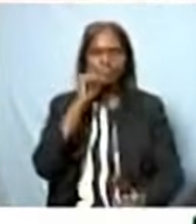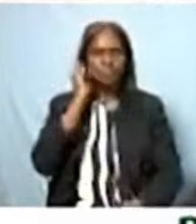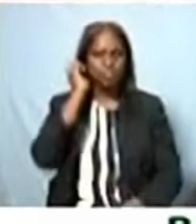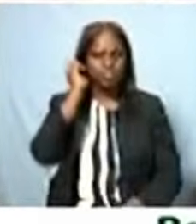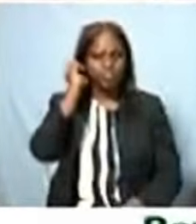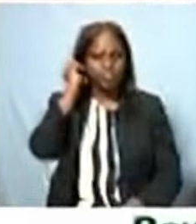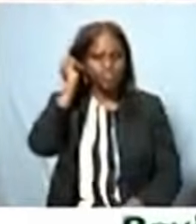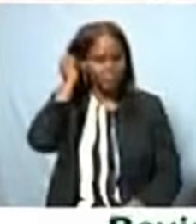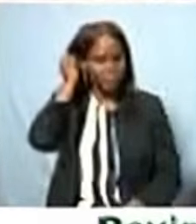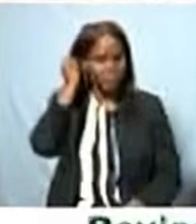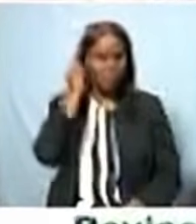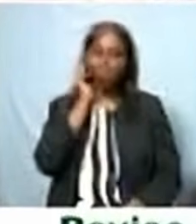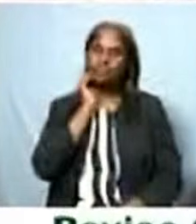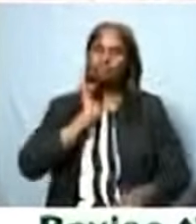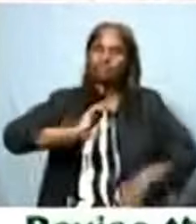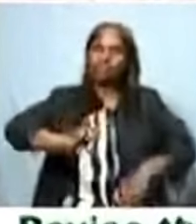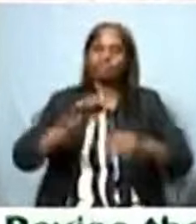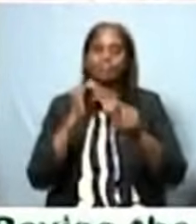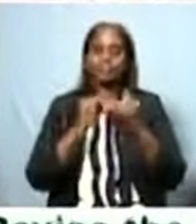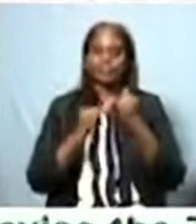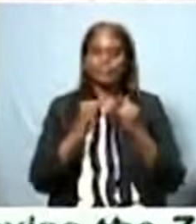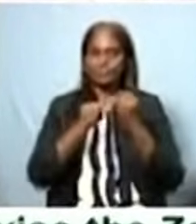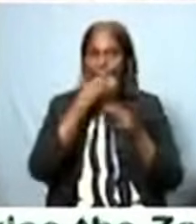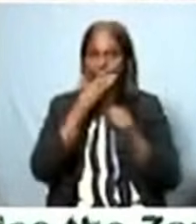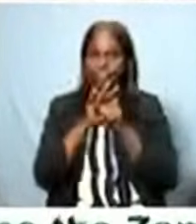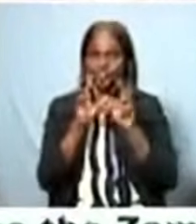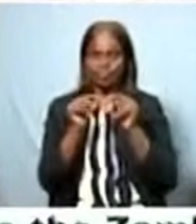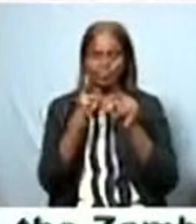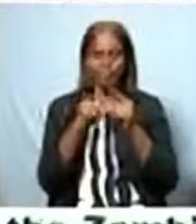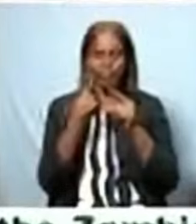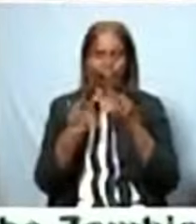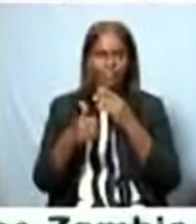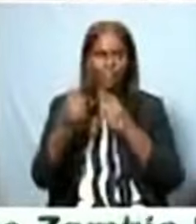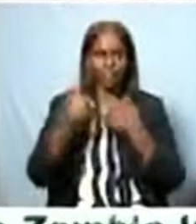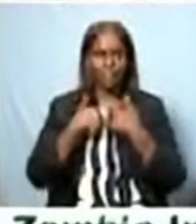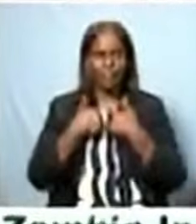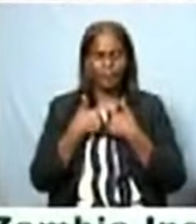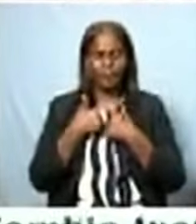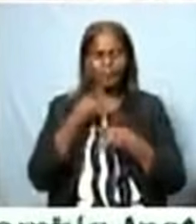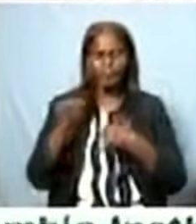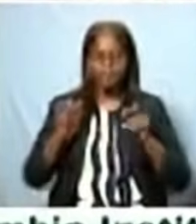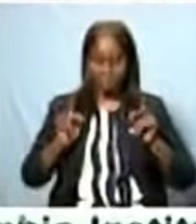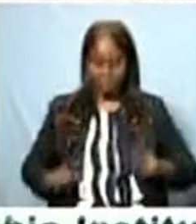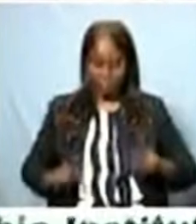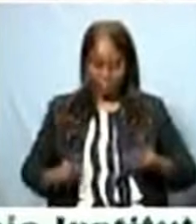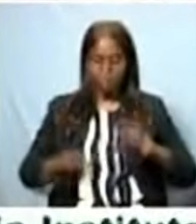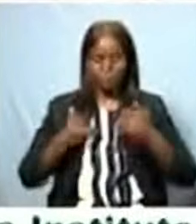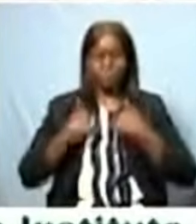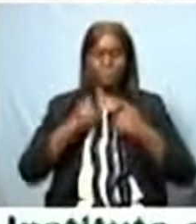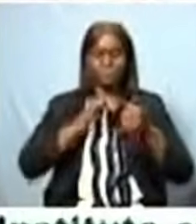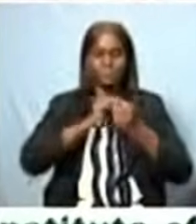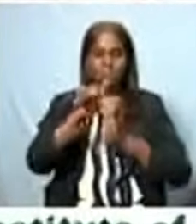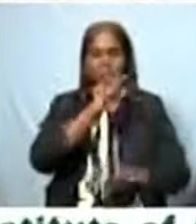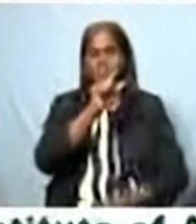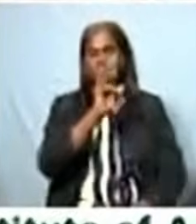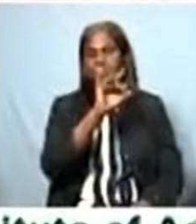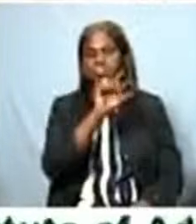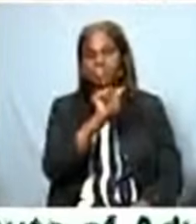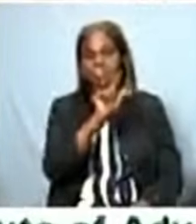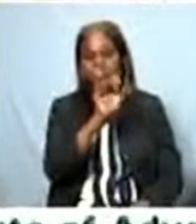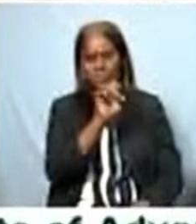process that defines completely the quality assurance. It is getting that person who has passed Ziale